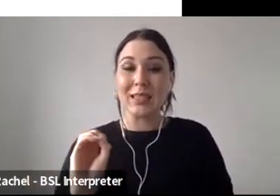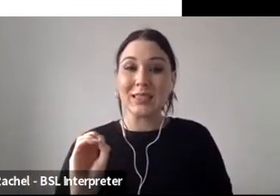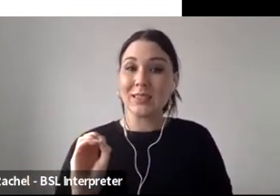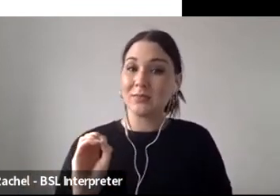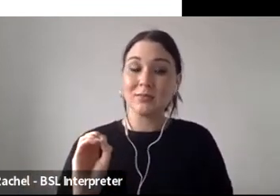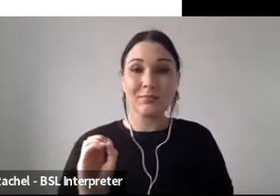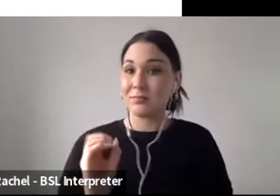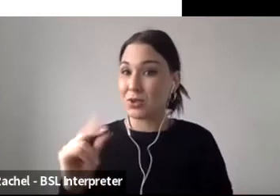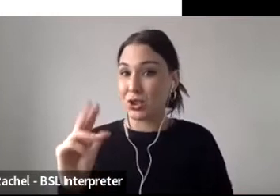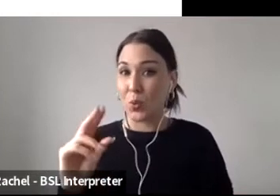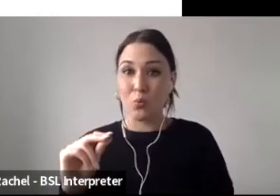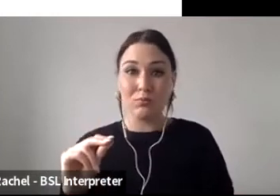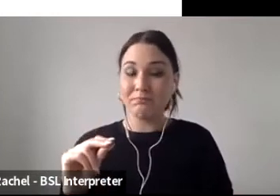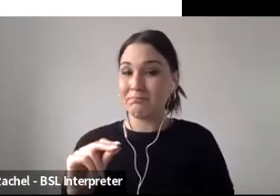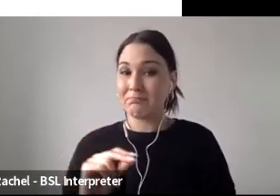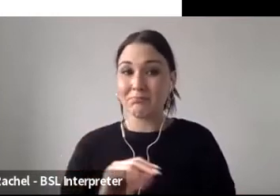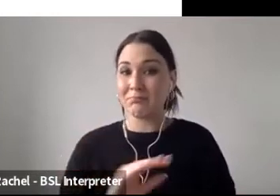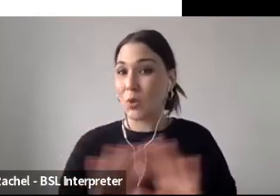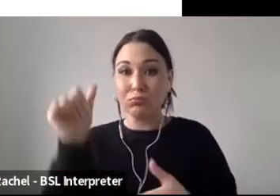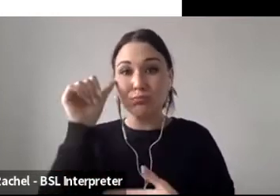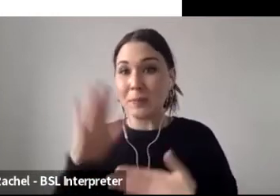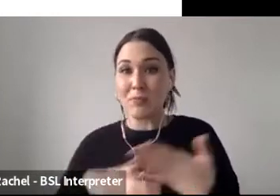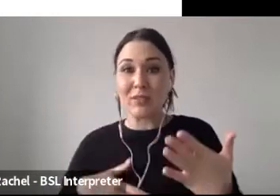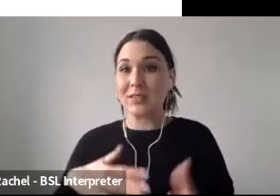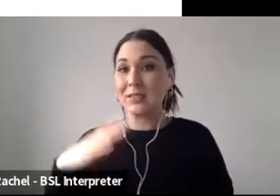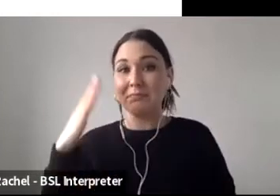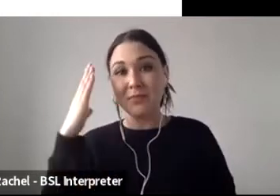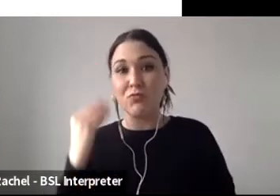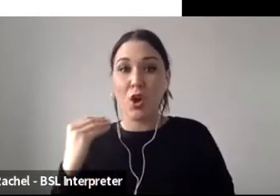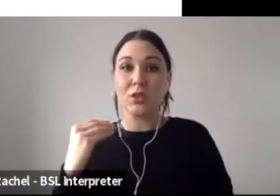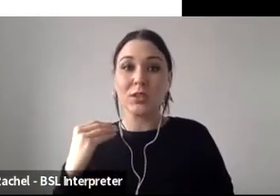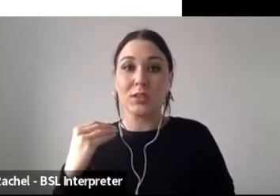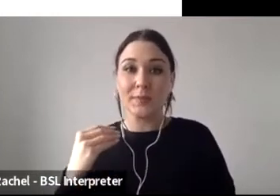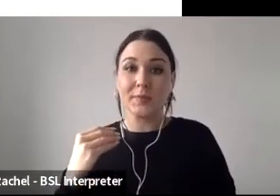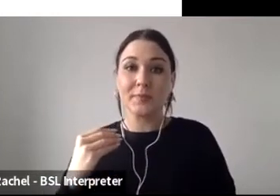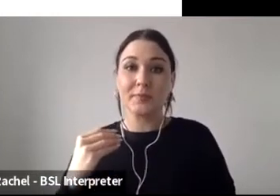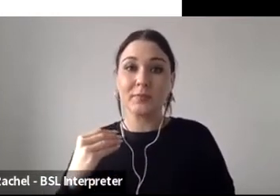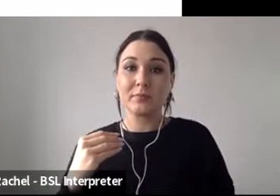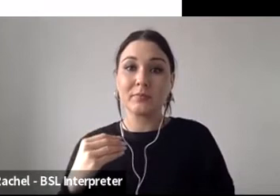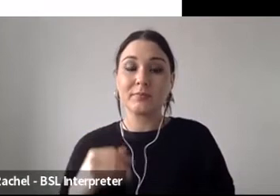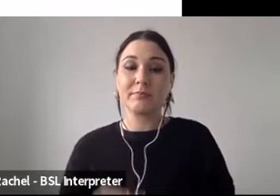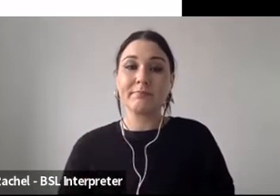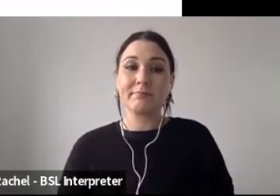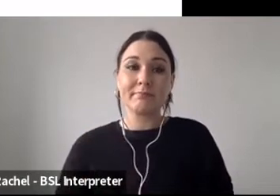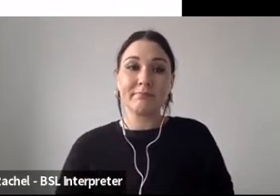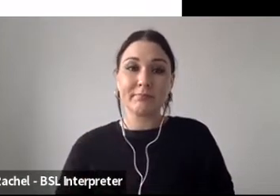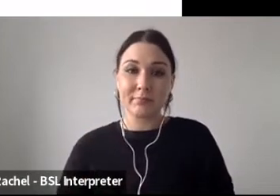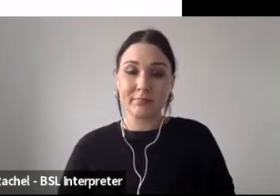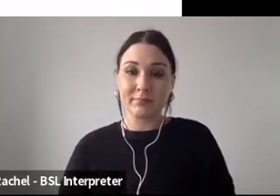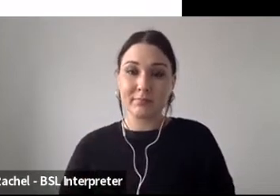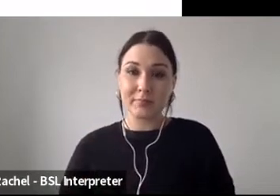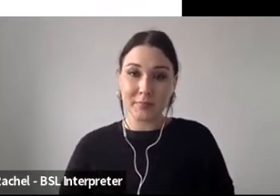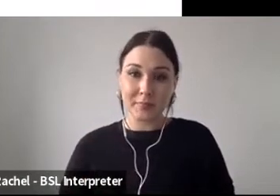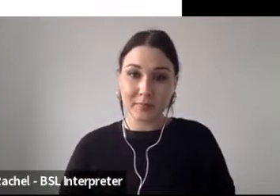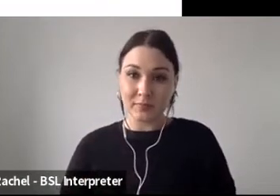do not currently experience some level of hearing loss. The next answer is yes, I